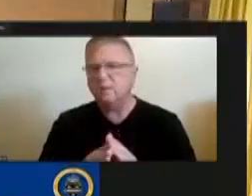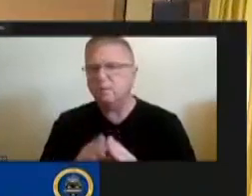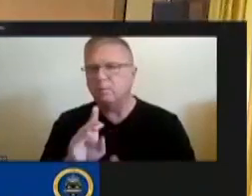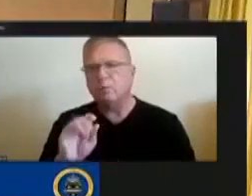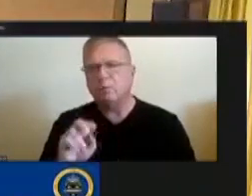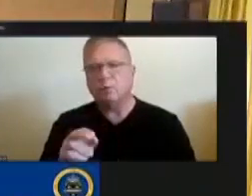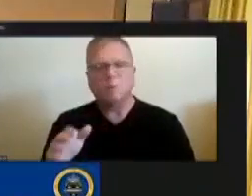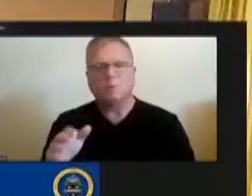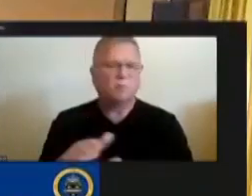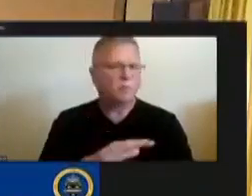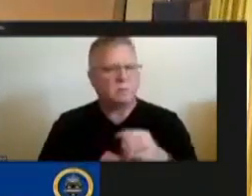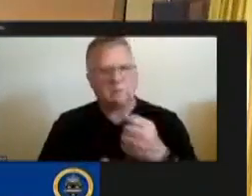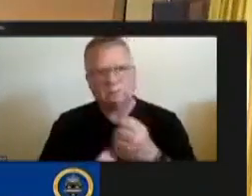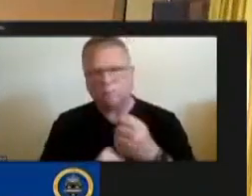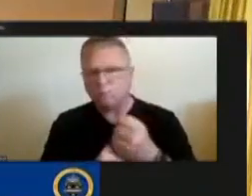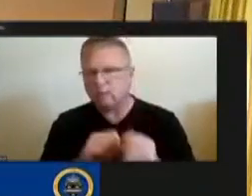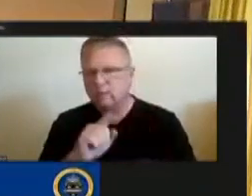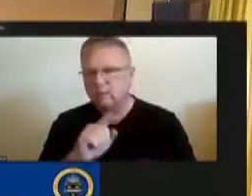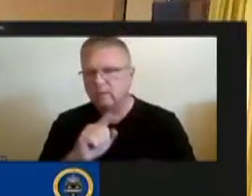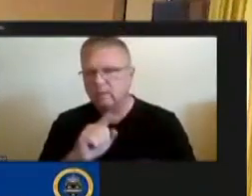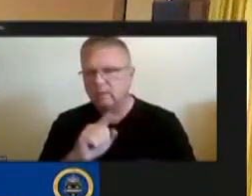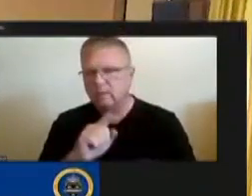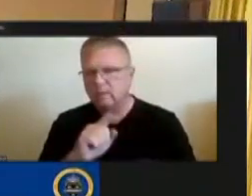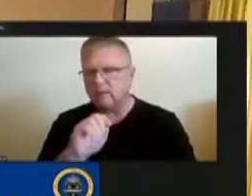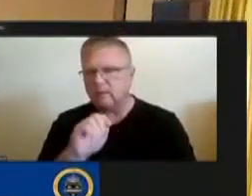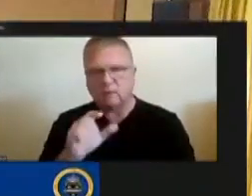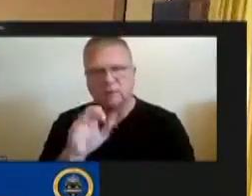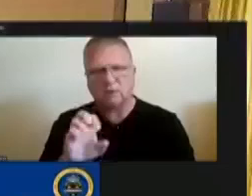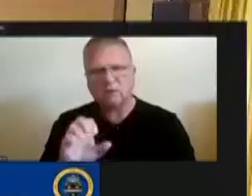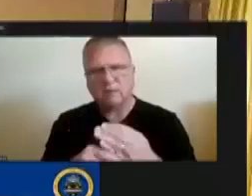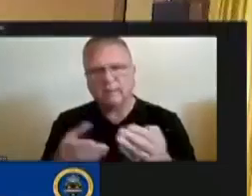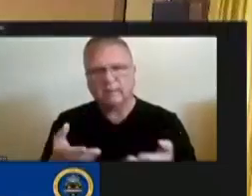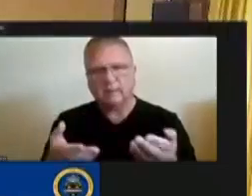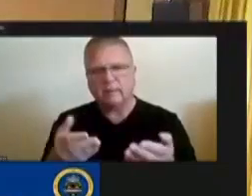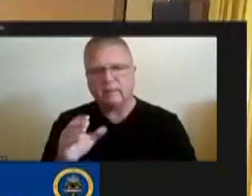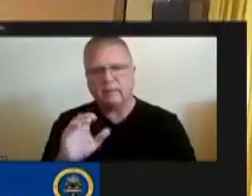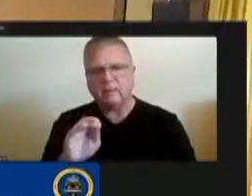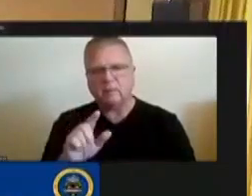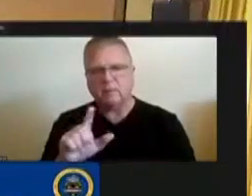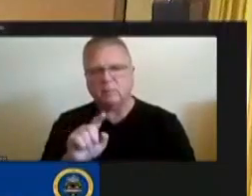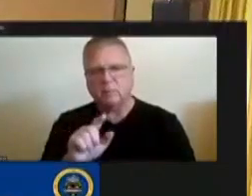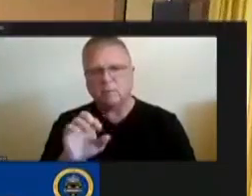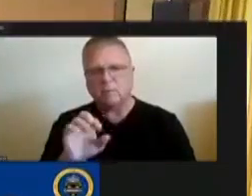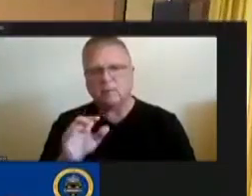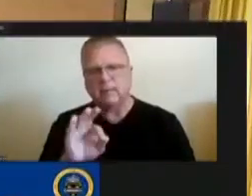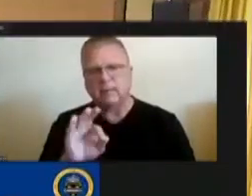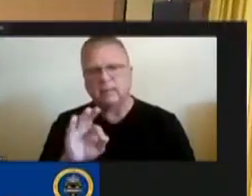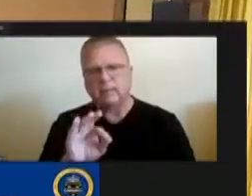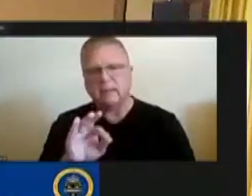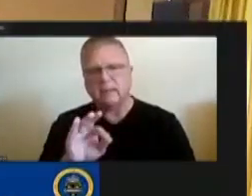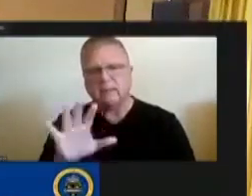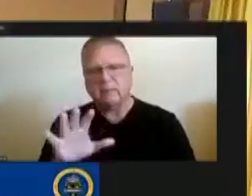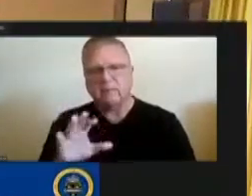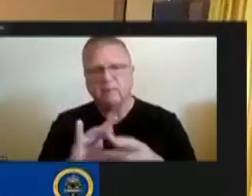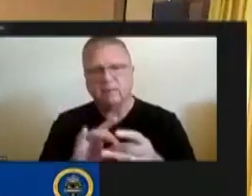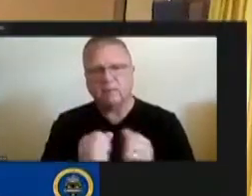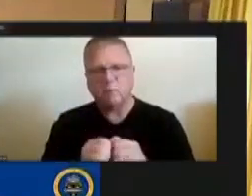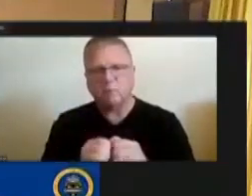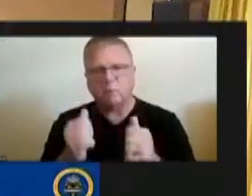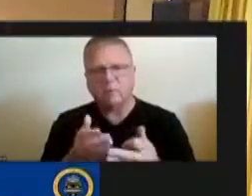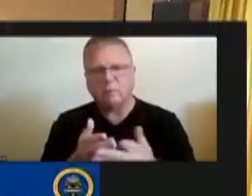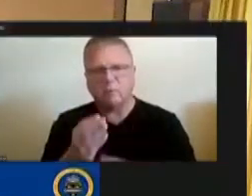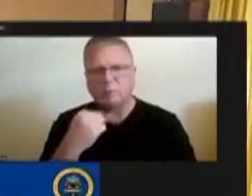in support of the zoning code amendments contained in Council Bill 2021-2095 related to drive-through and restaurant